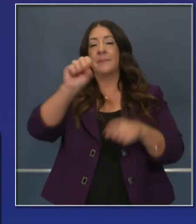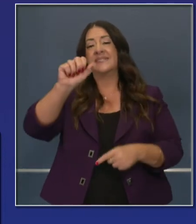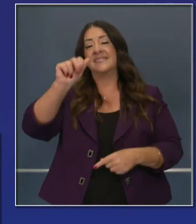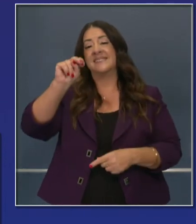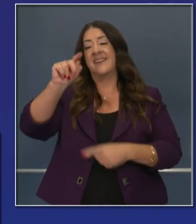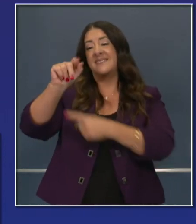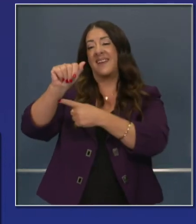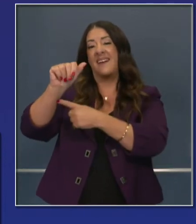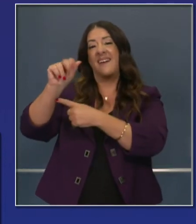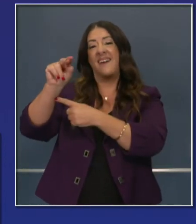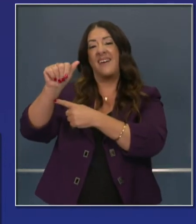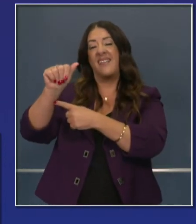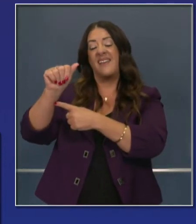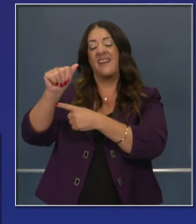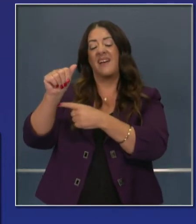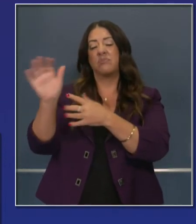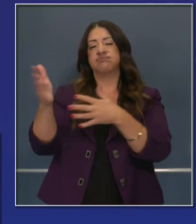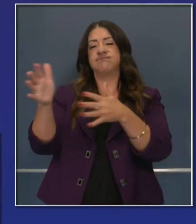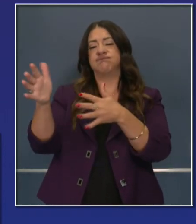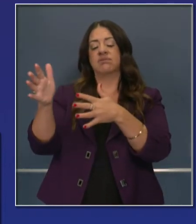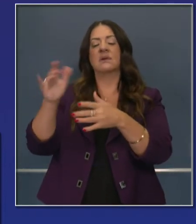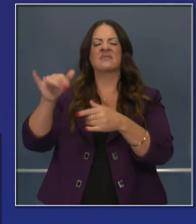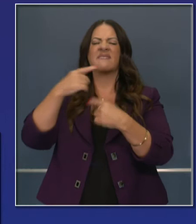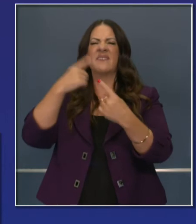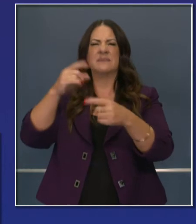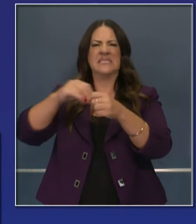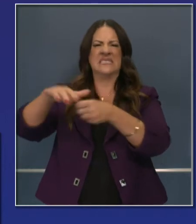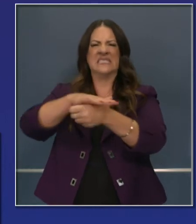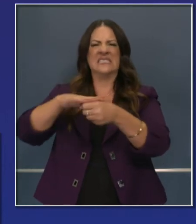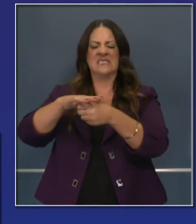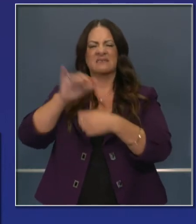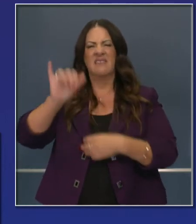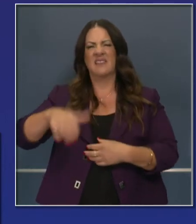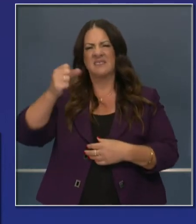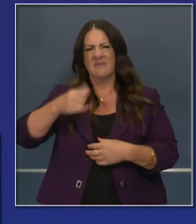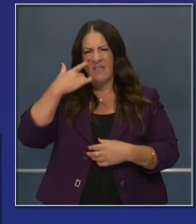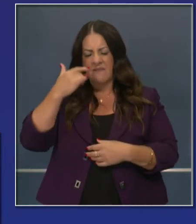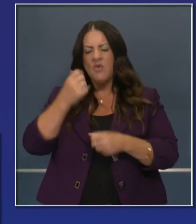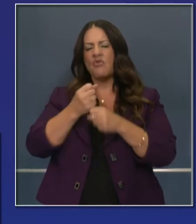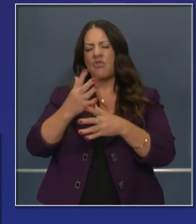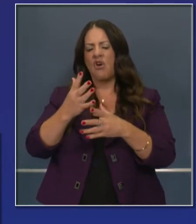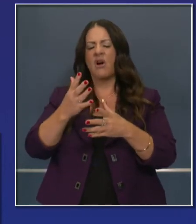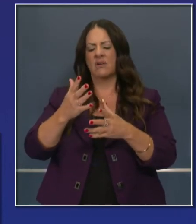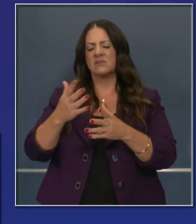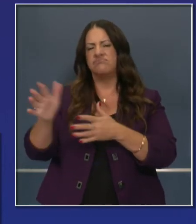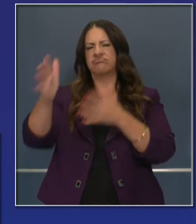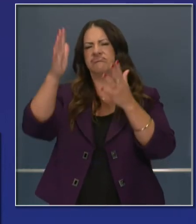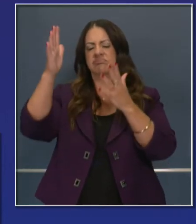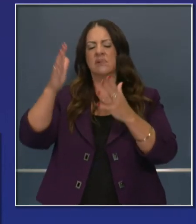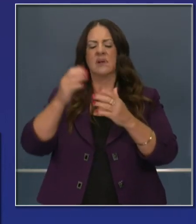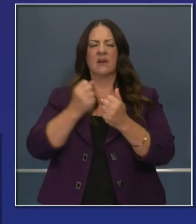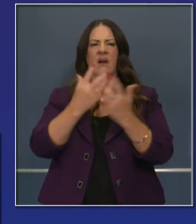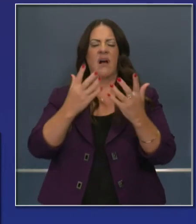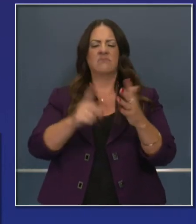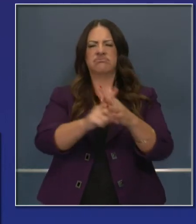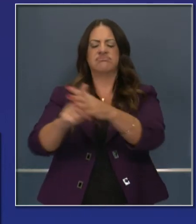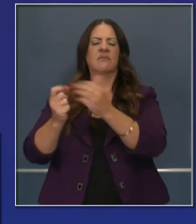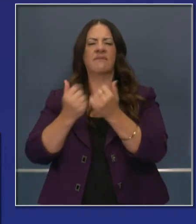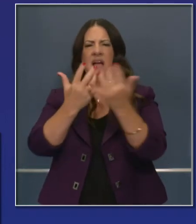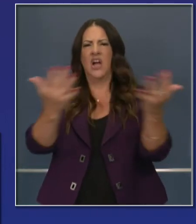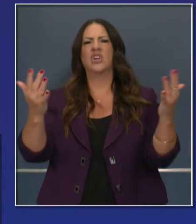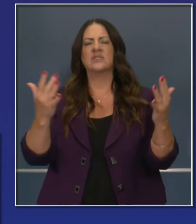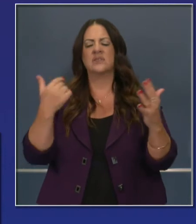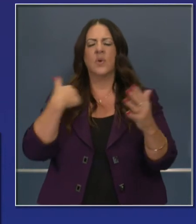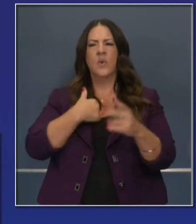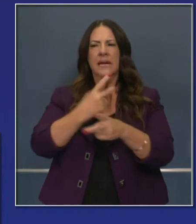afternoon, overnight into the early part of tomorrow. So we're monitoring that and a lot of prepositioned assets, a lot